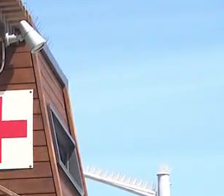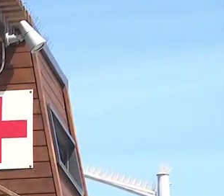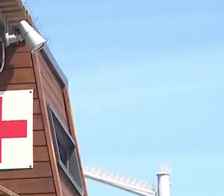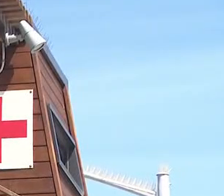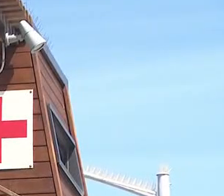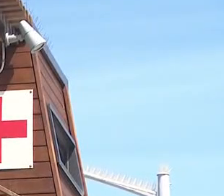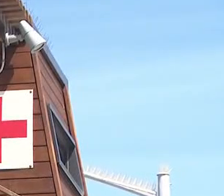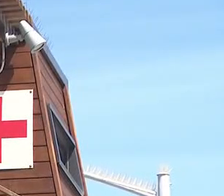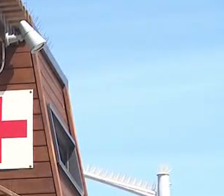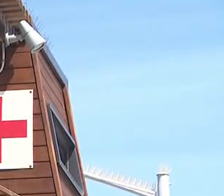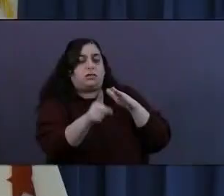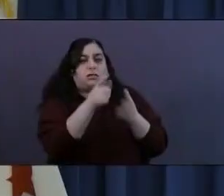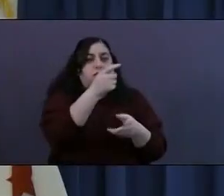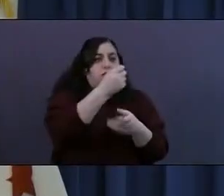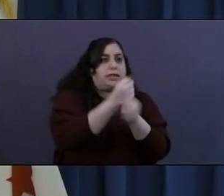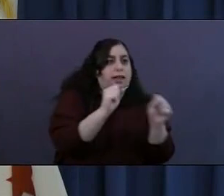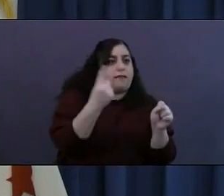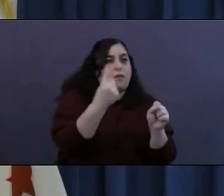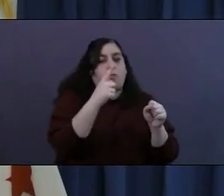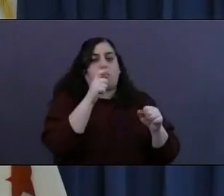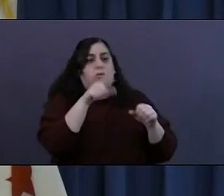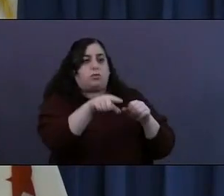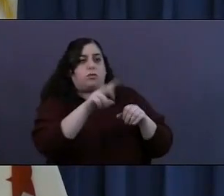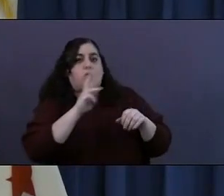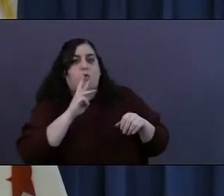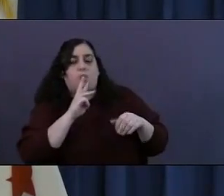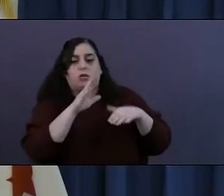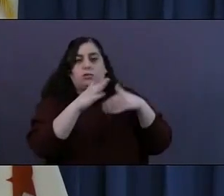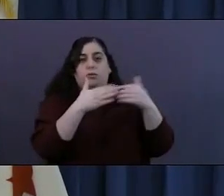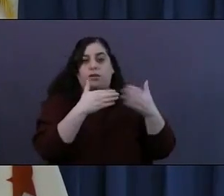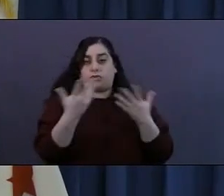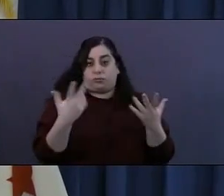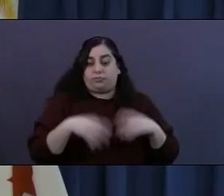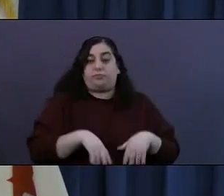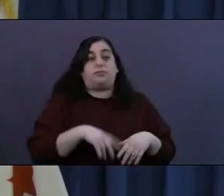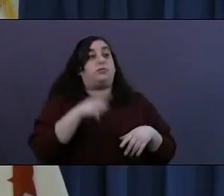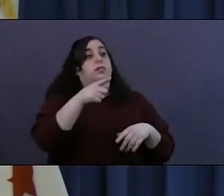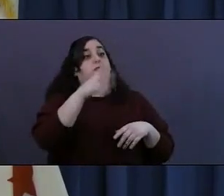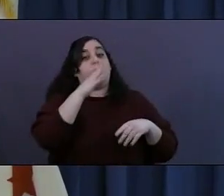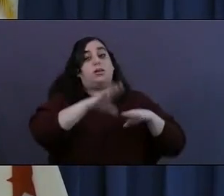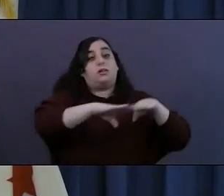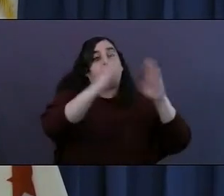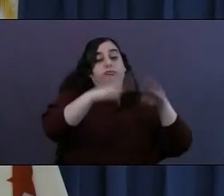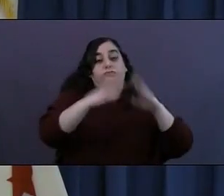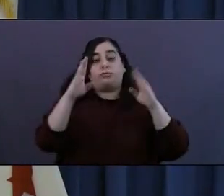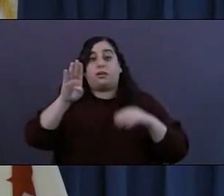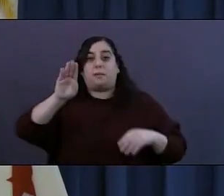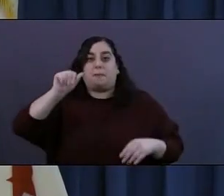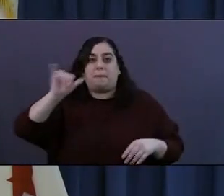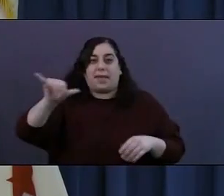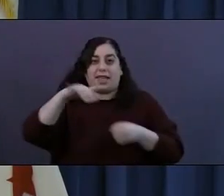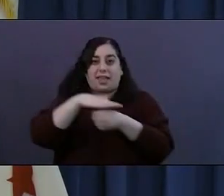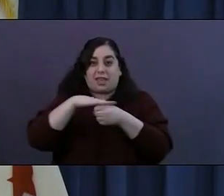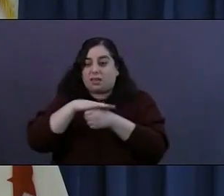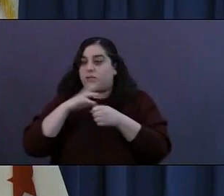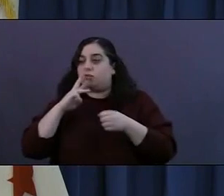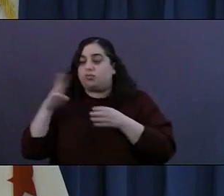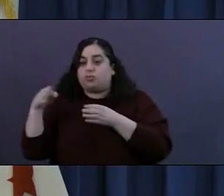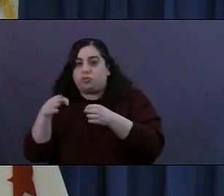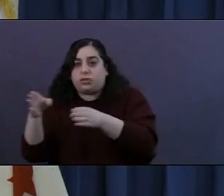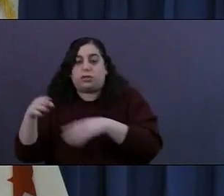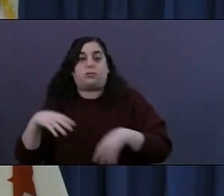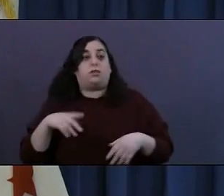require physical distancing. Open the beaches and bays and shorelines to walking and running only. No gatherings